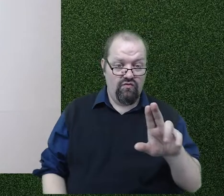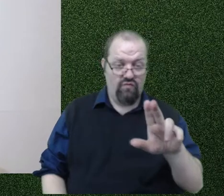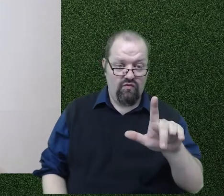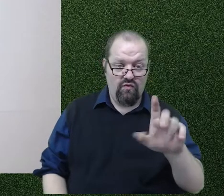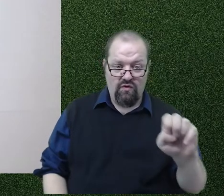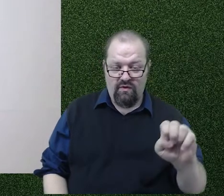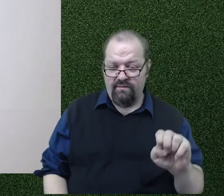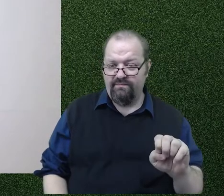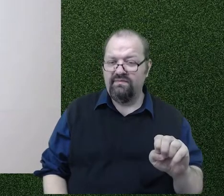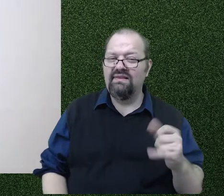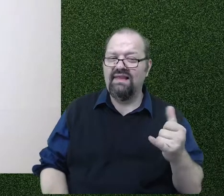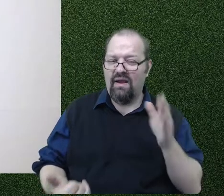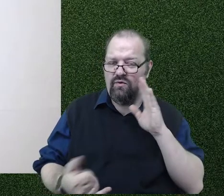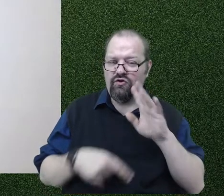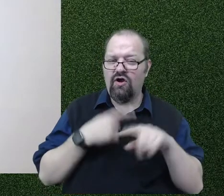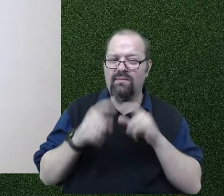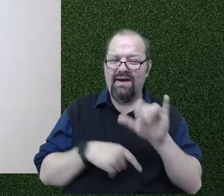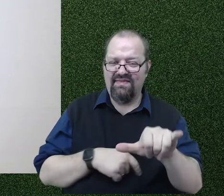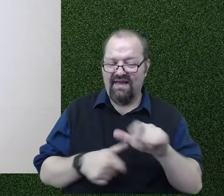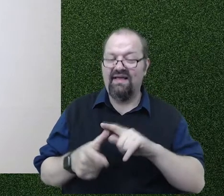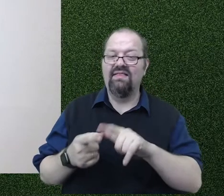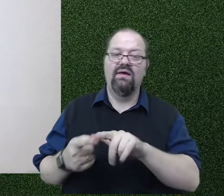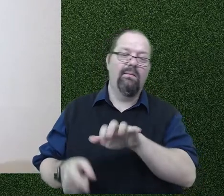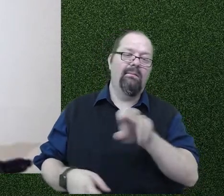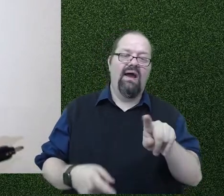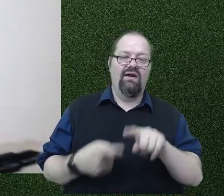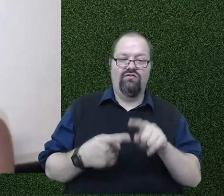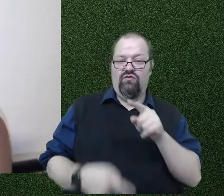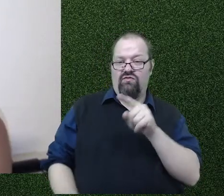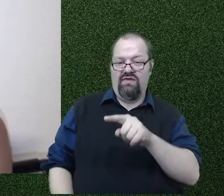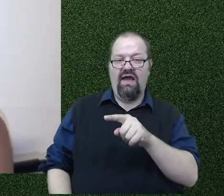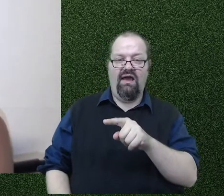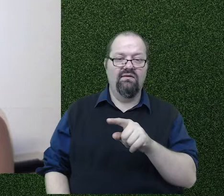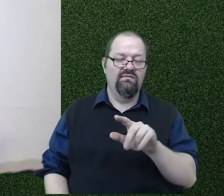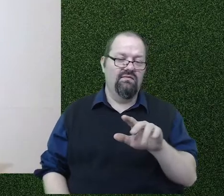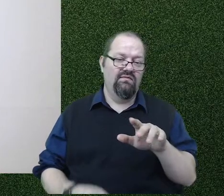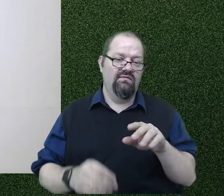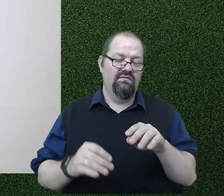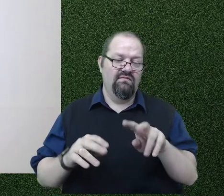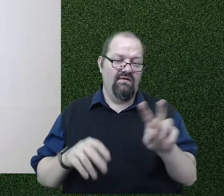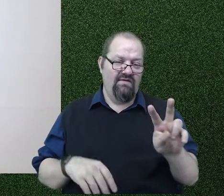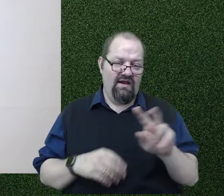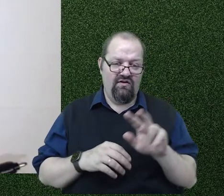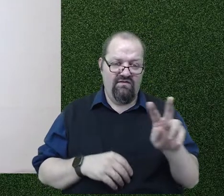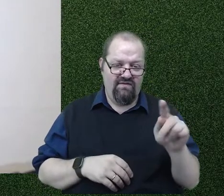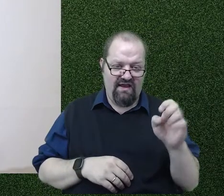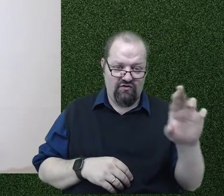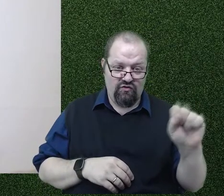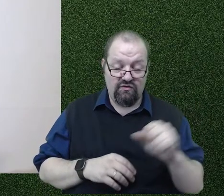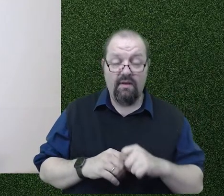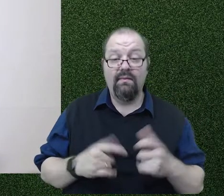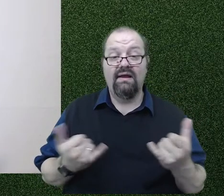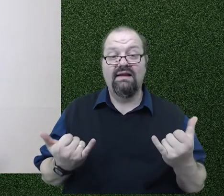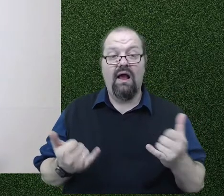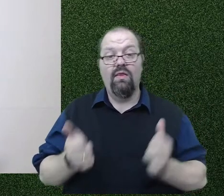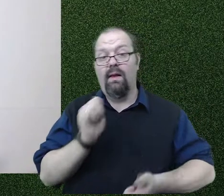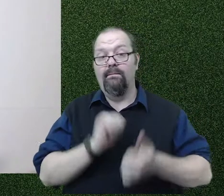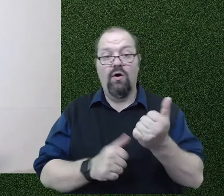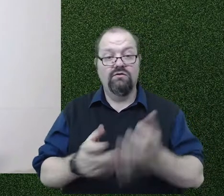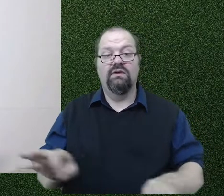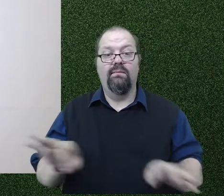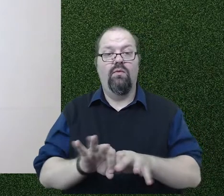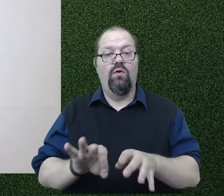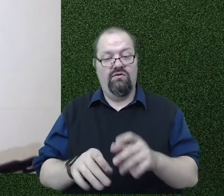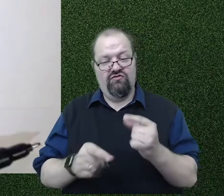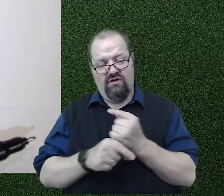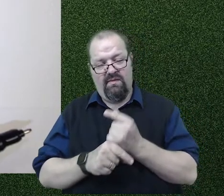So let's talk about the right-hand rule, and then we're going to come back to these two vectors, u cross v and v cross u. But here's the most important geometric